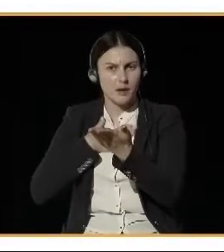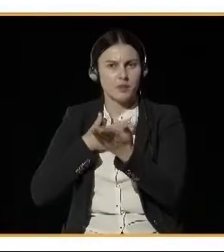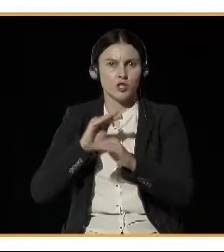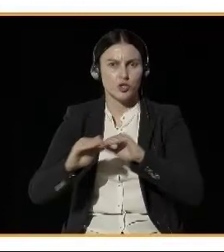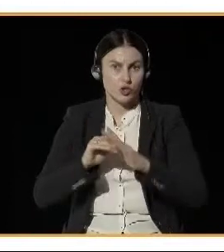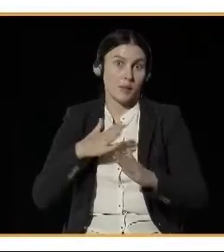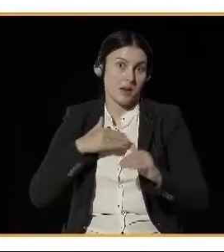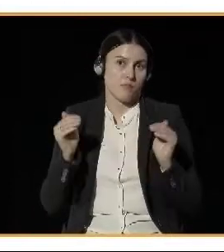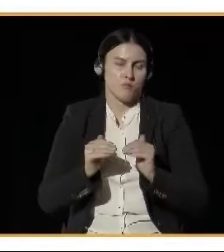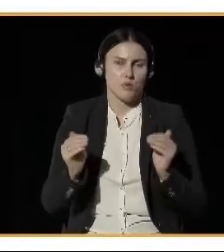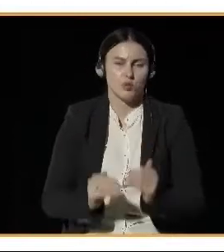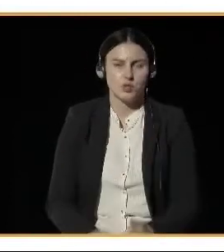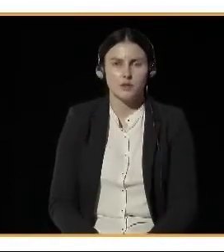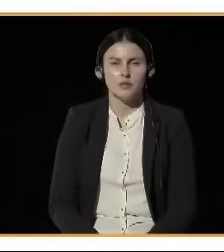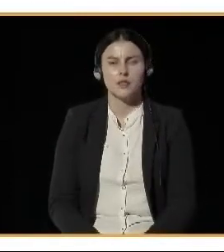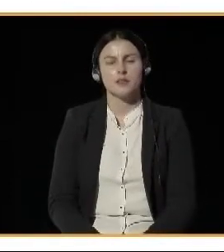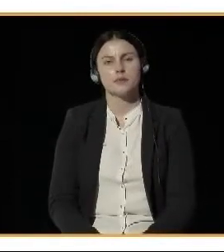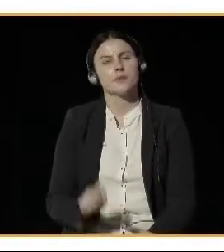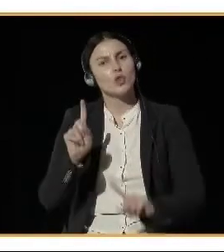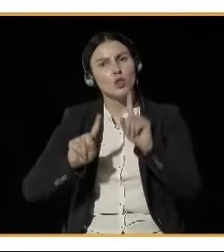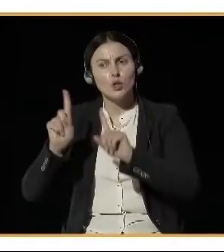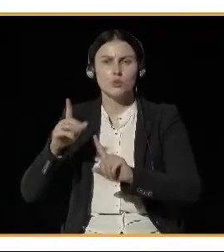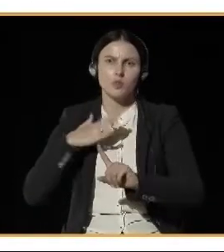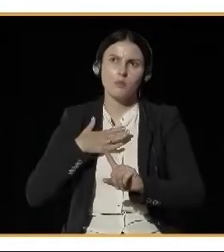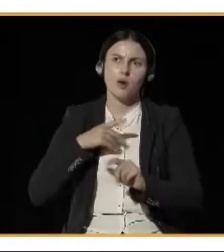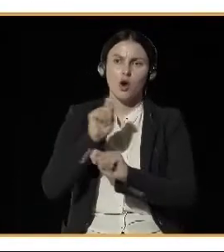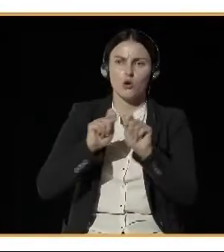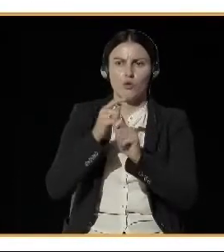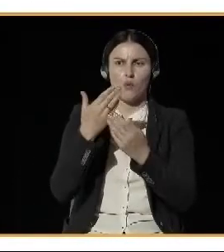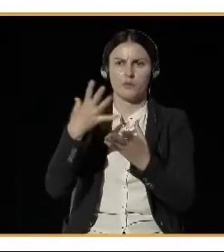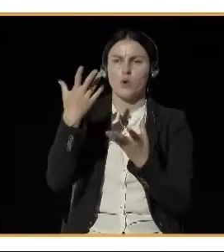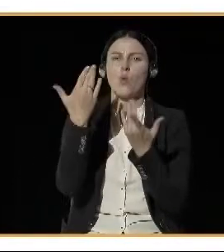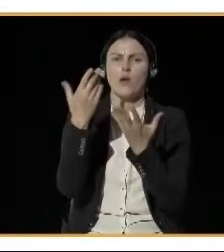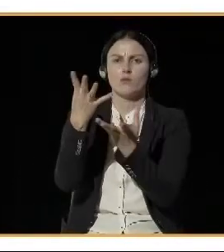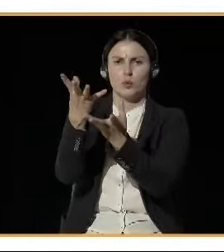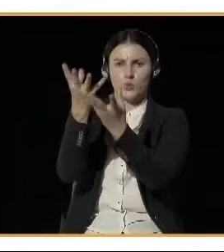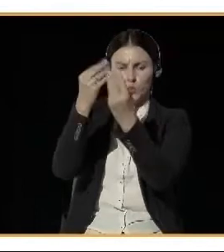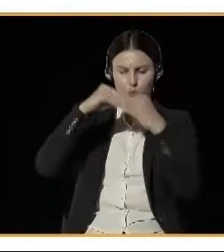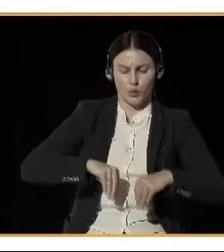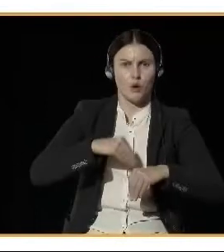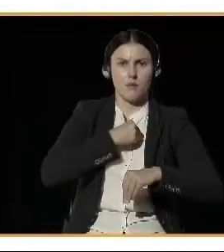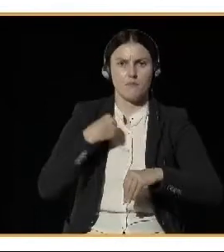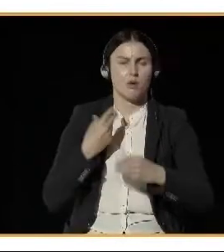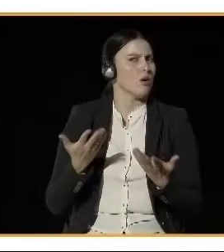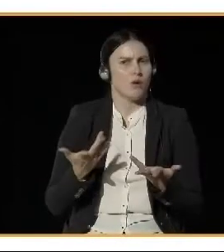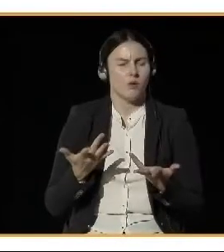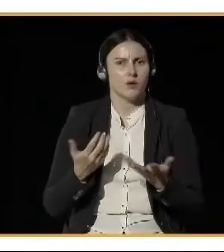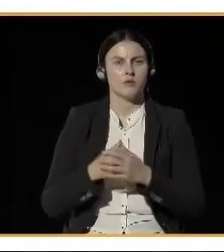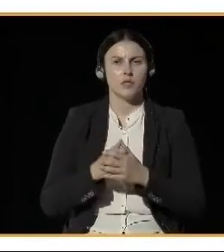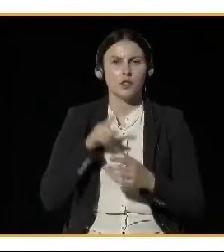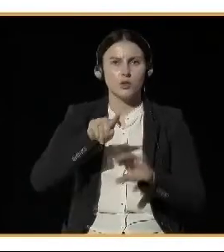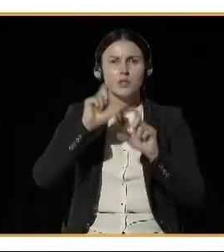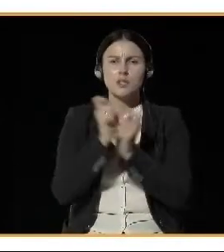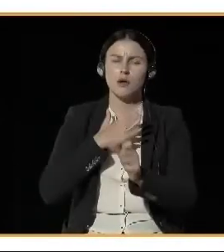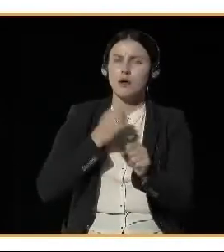can be quite easily implemented in Poland. But of course, this is a general effort of some